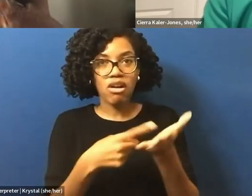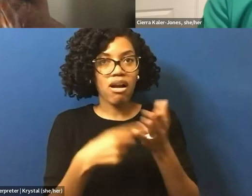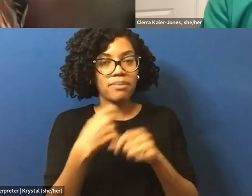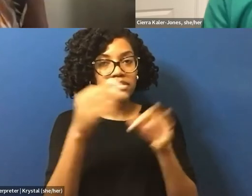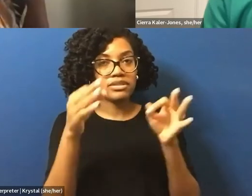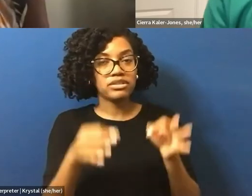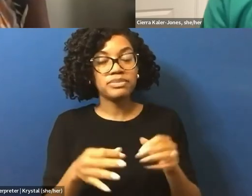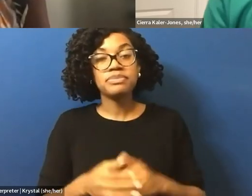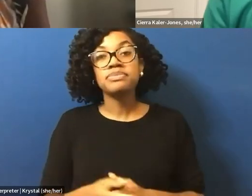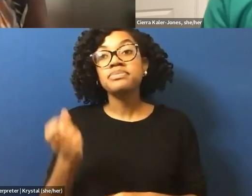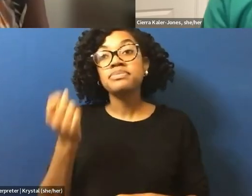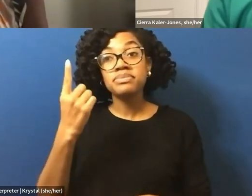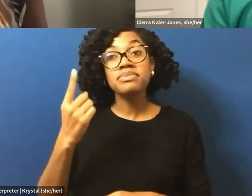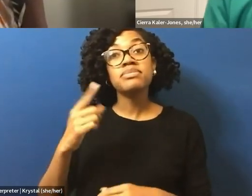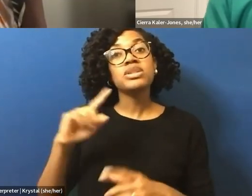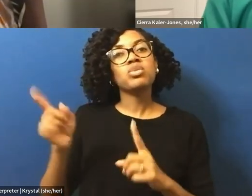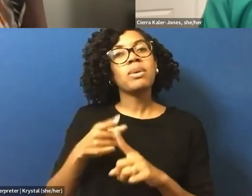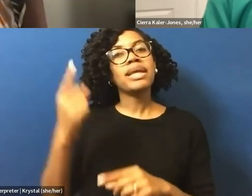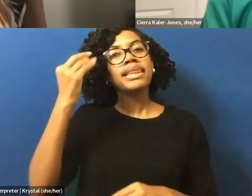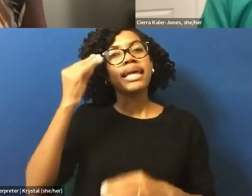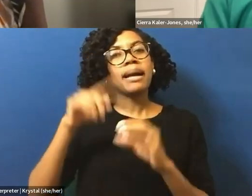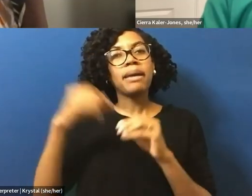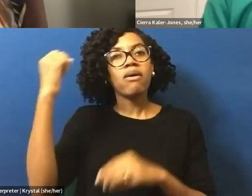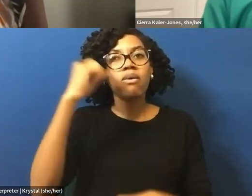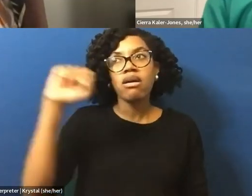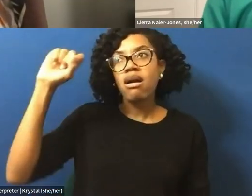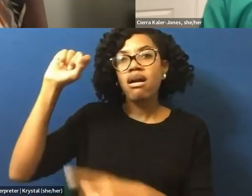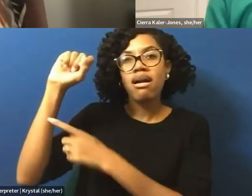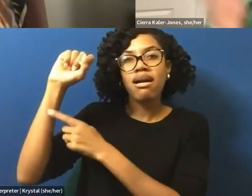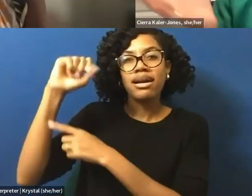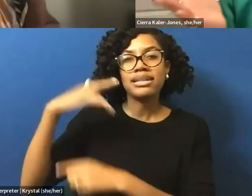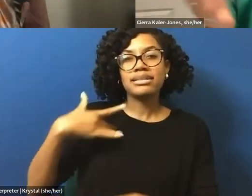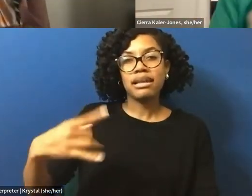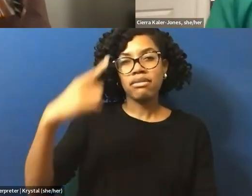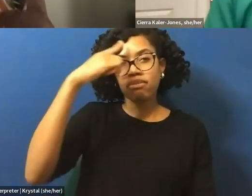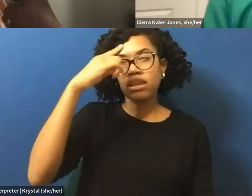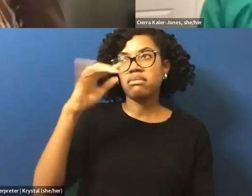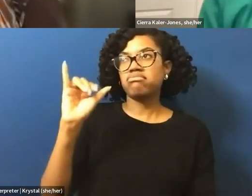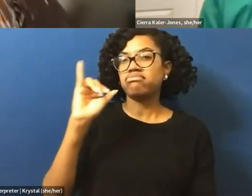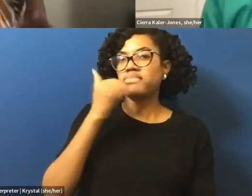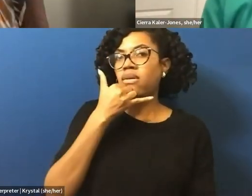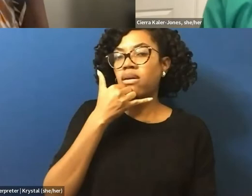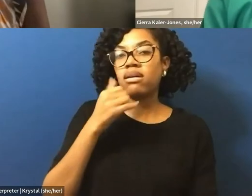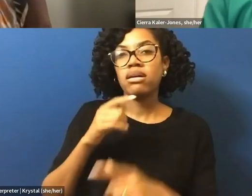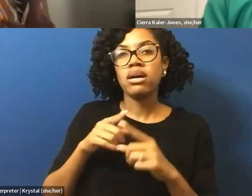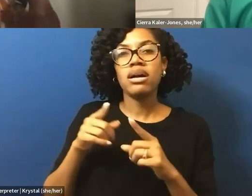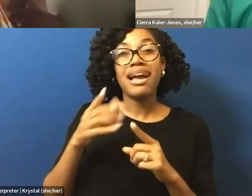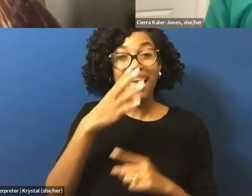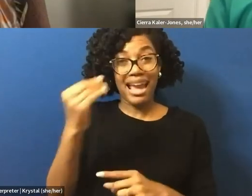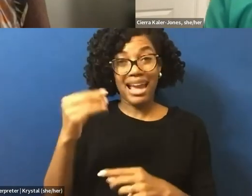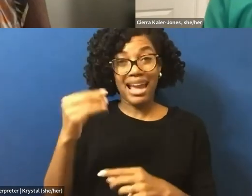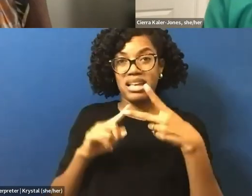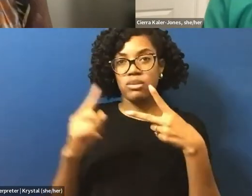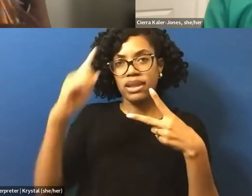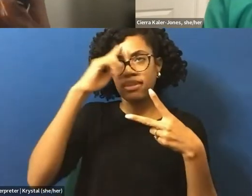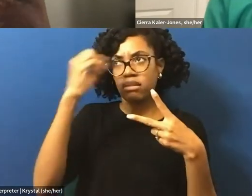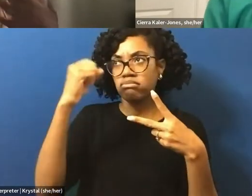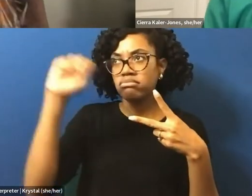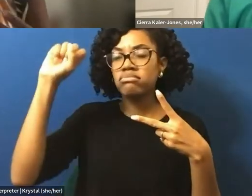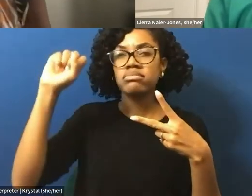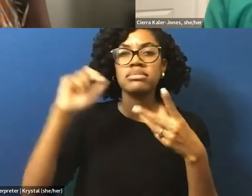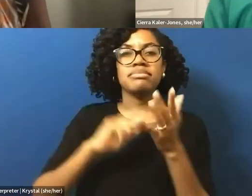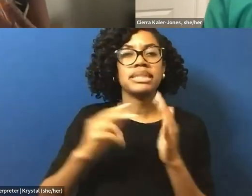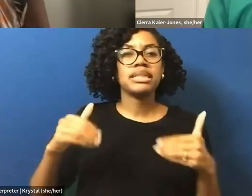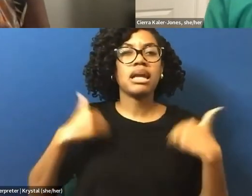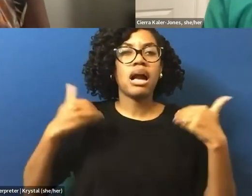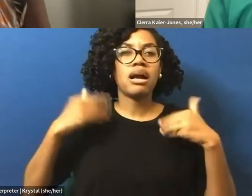it wrongfully, but nonetheless, we think of it as a young person's game, right? And so by continuing to be, kind of